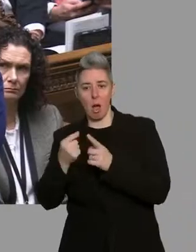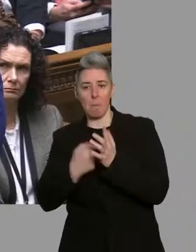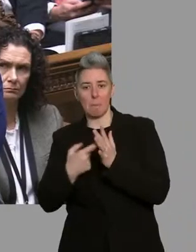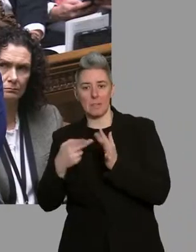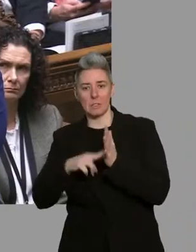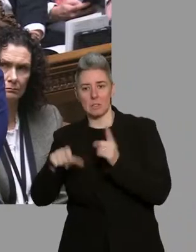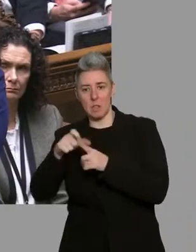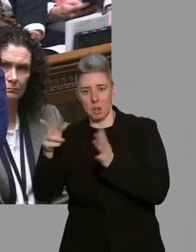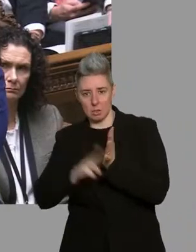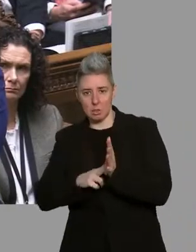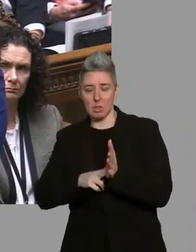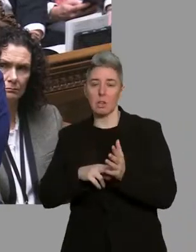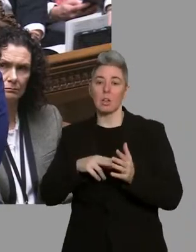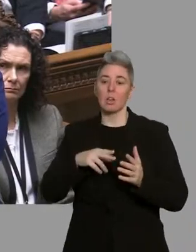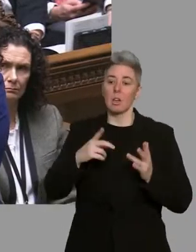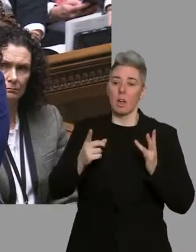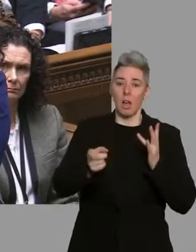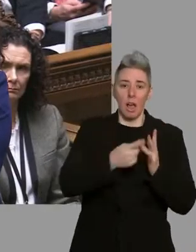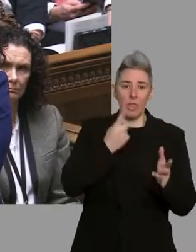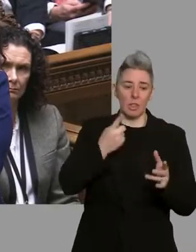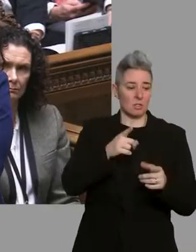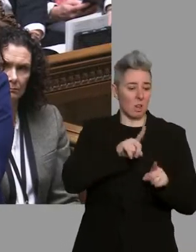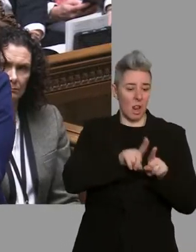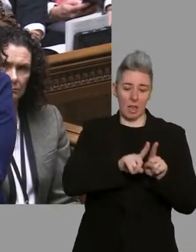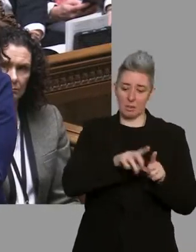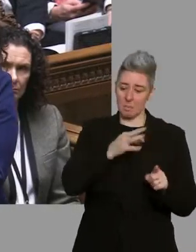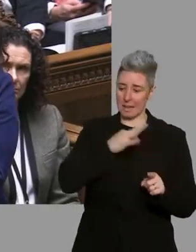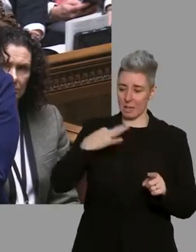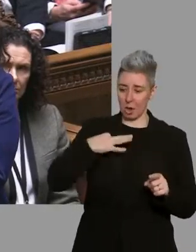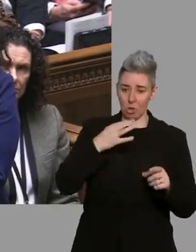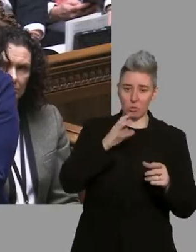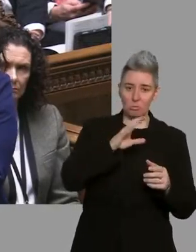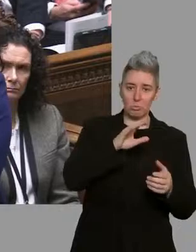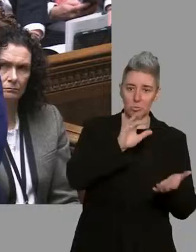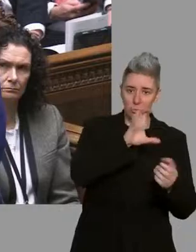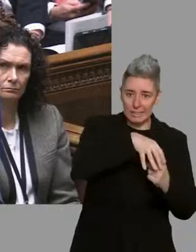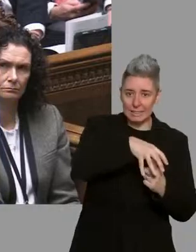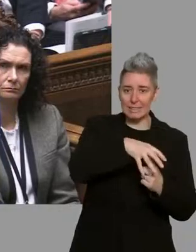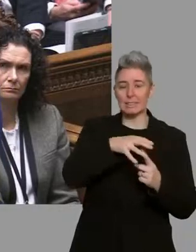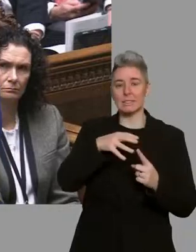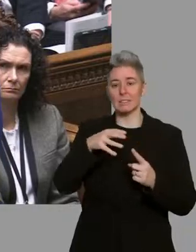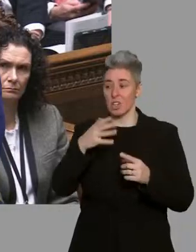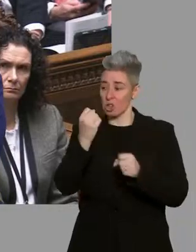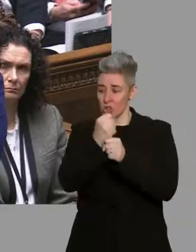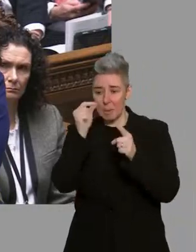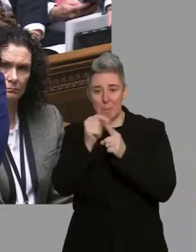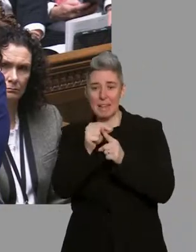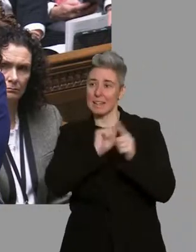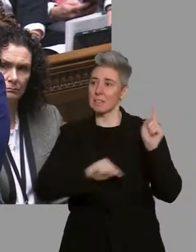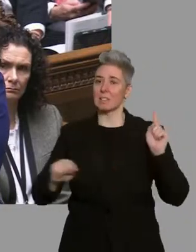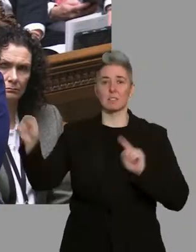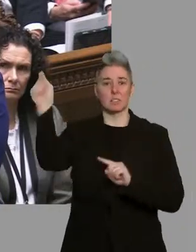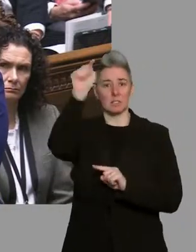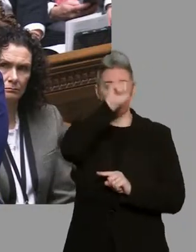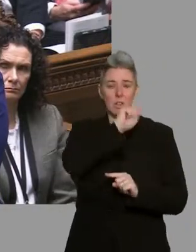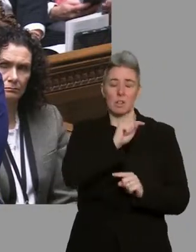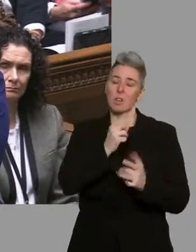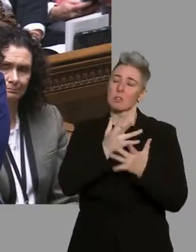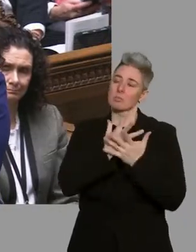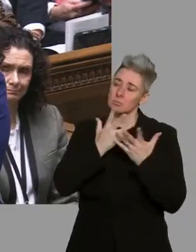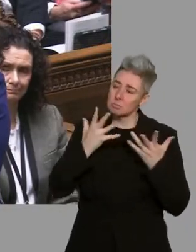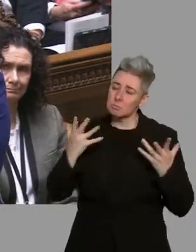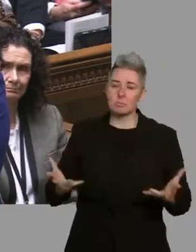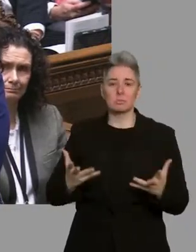Harpenden, a GP, are amongst those up and down this country who are warning the government about the negative impact of the proposed changes to national